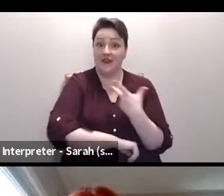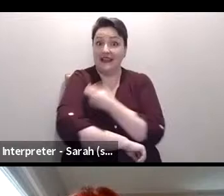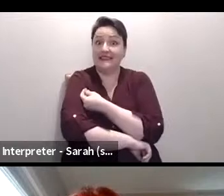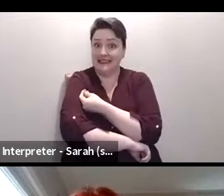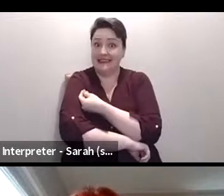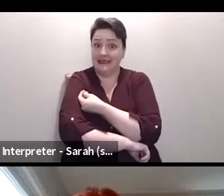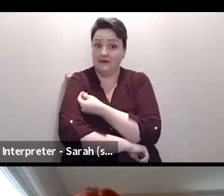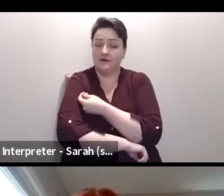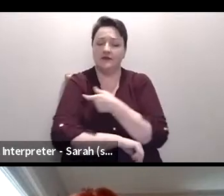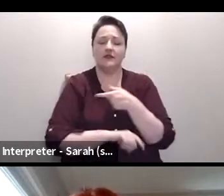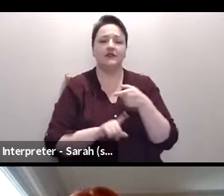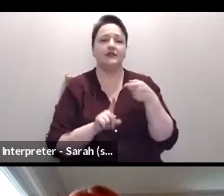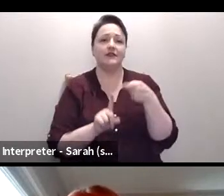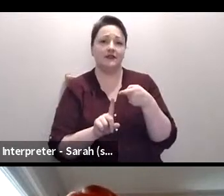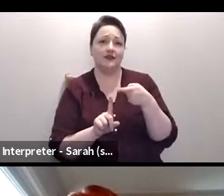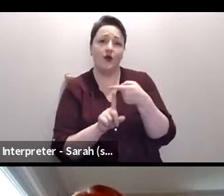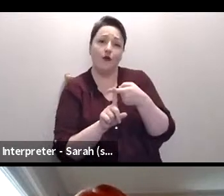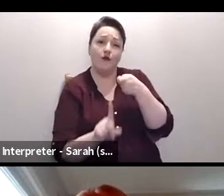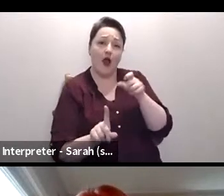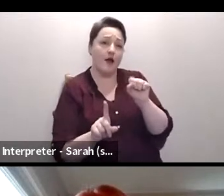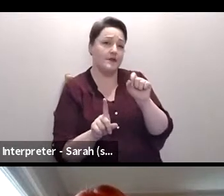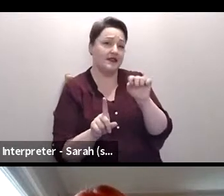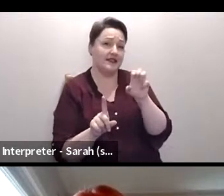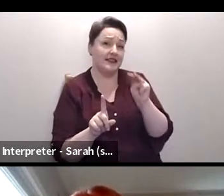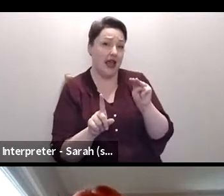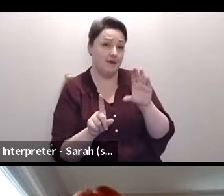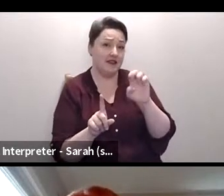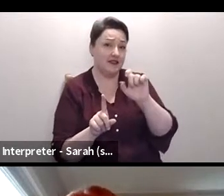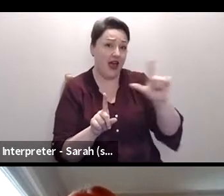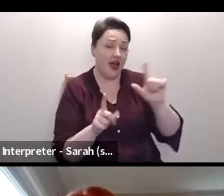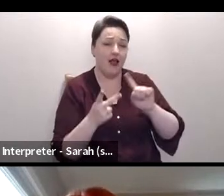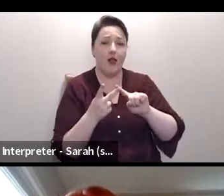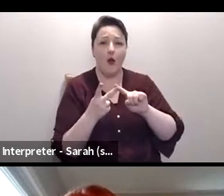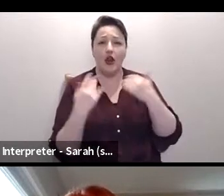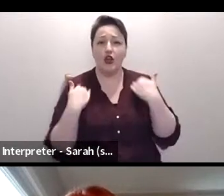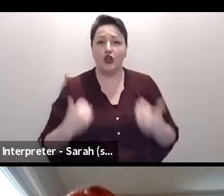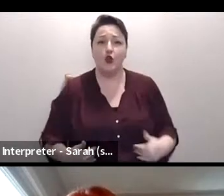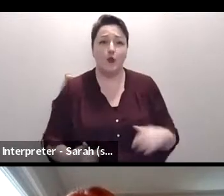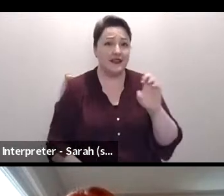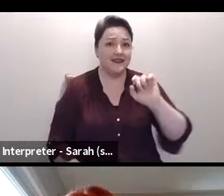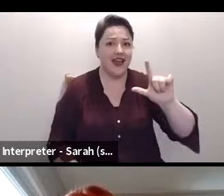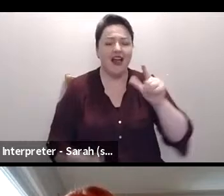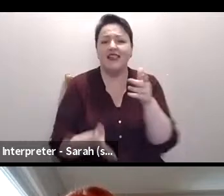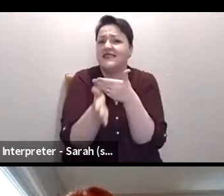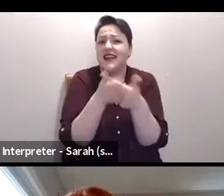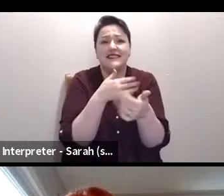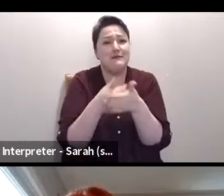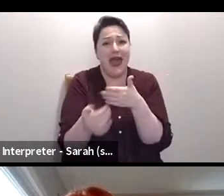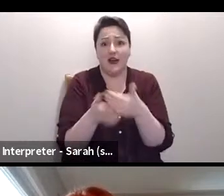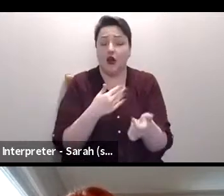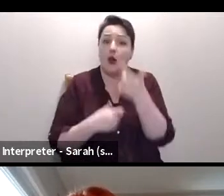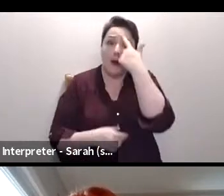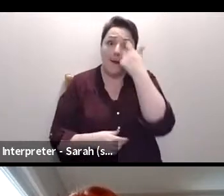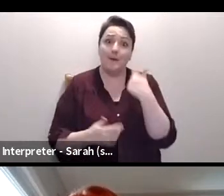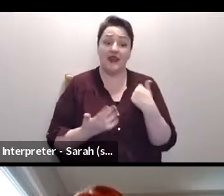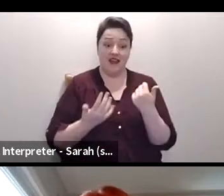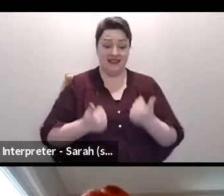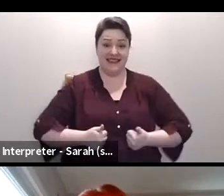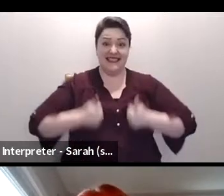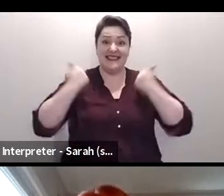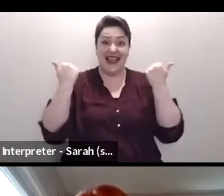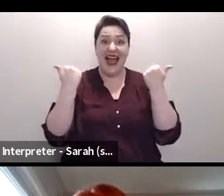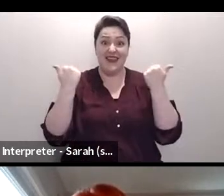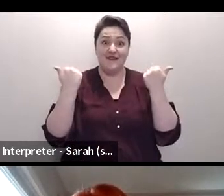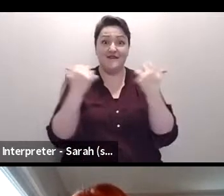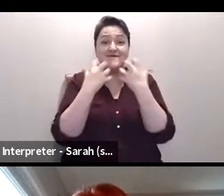from stem cells or human cells, it doesn't matter, because the priority of saving a life is so much